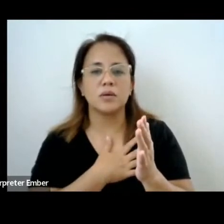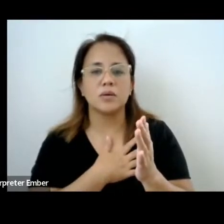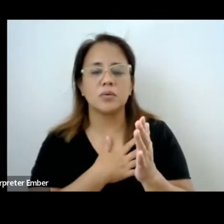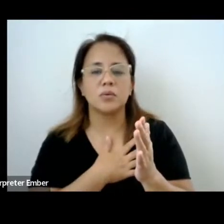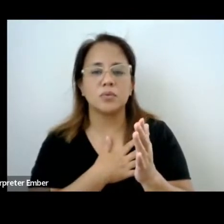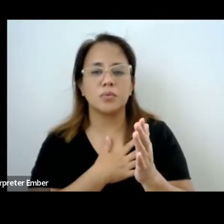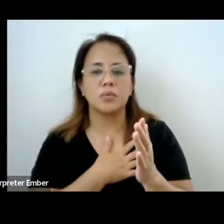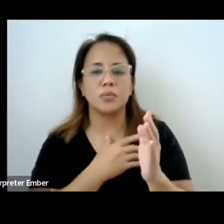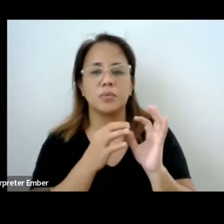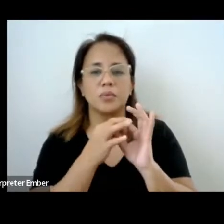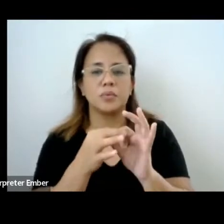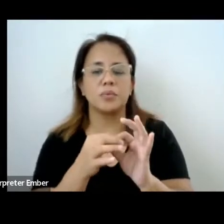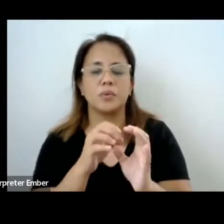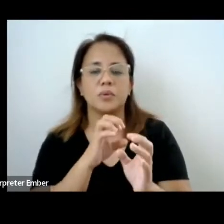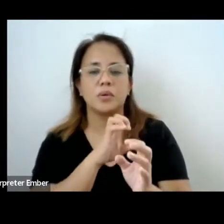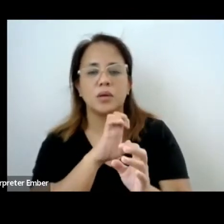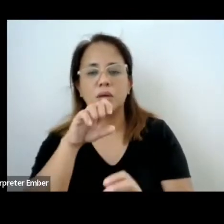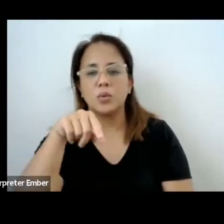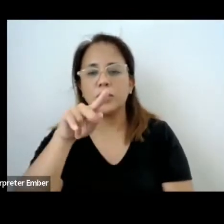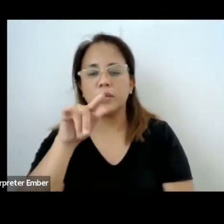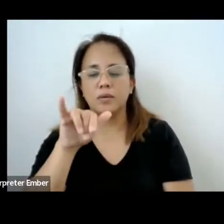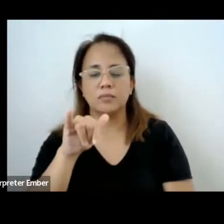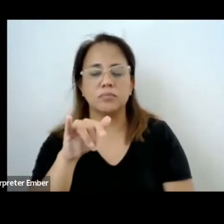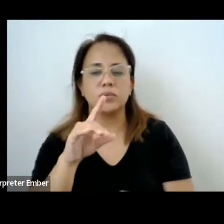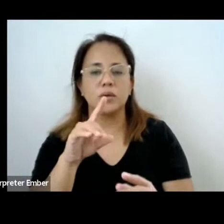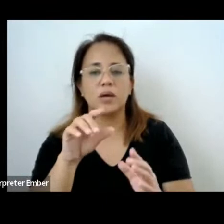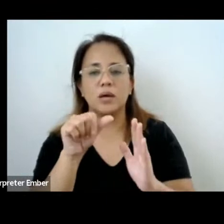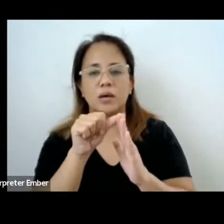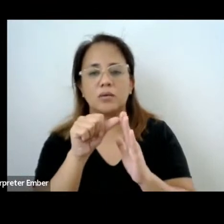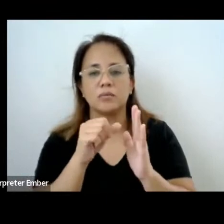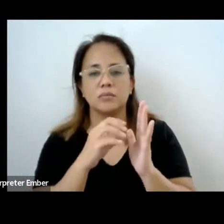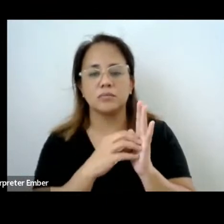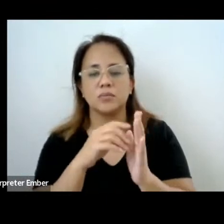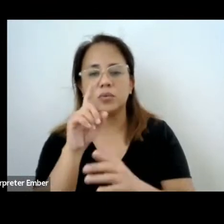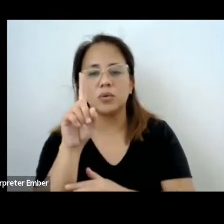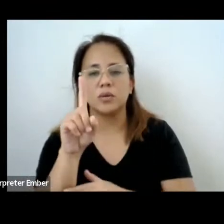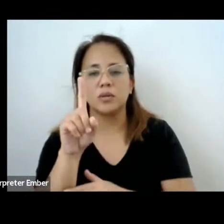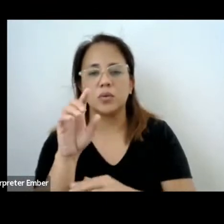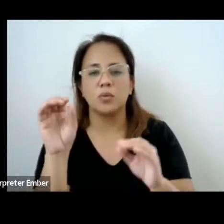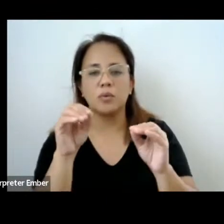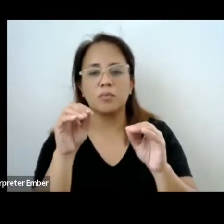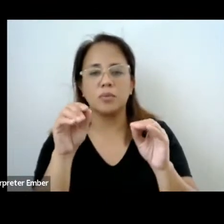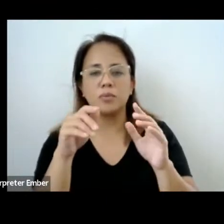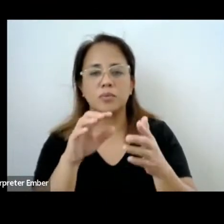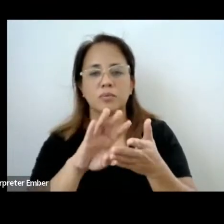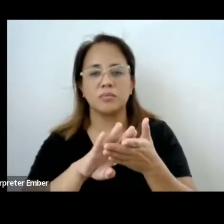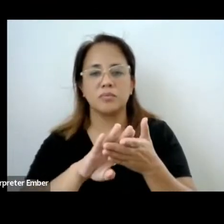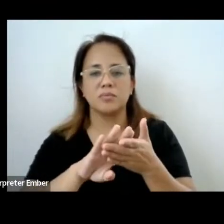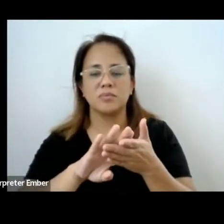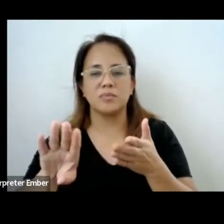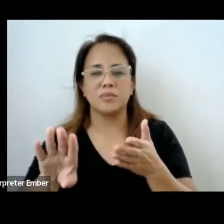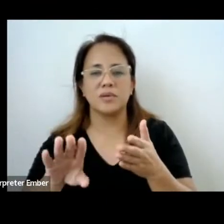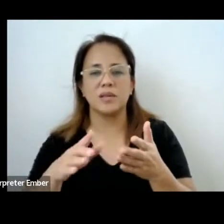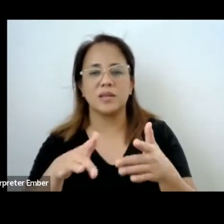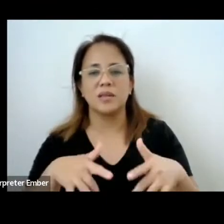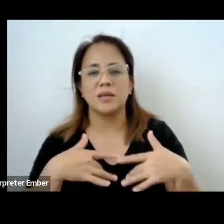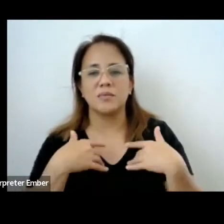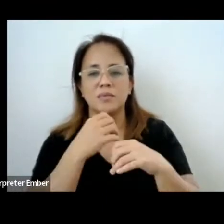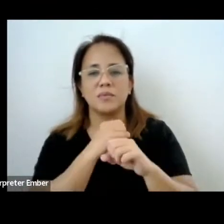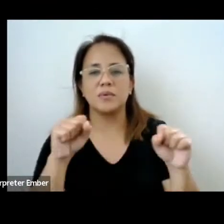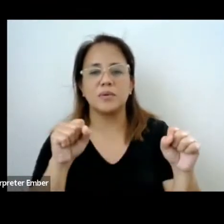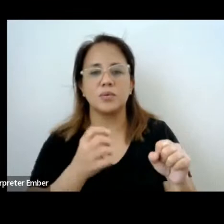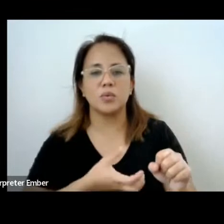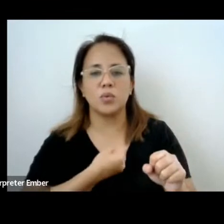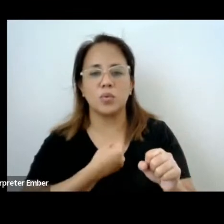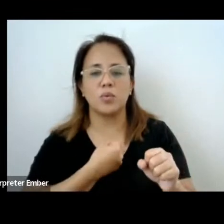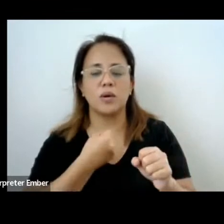to the equity provision of the Constitution, Article 3, Section 1, no person shall be deprived of life, liberty, property without due process